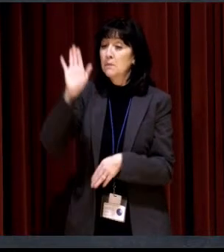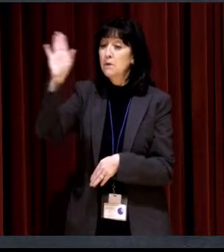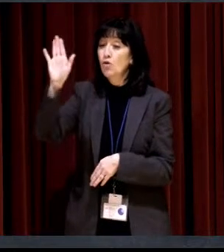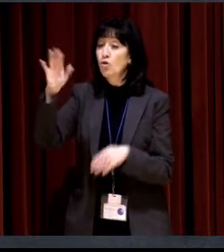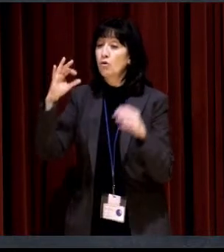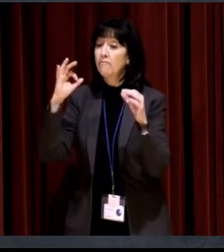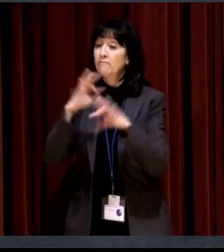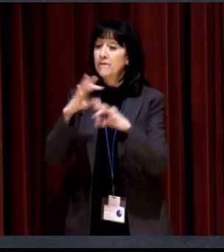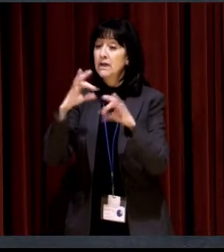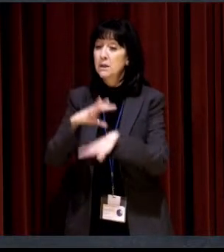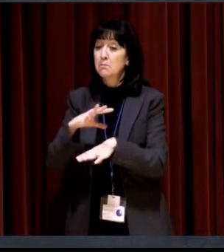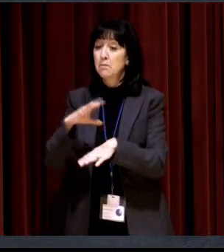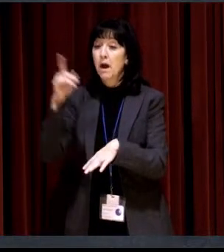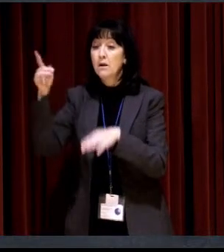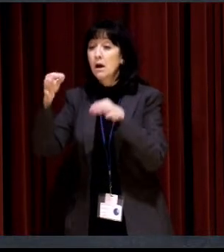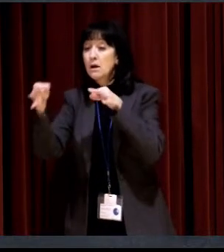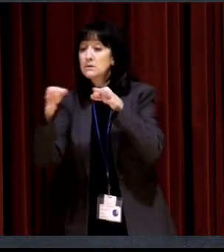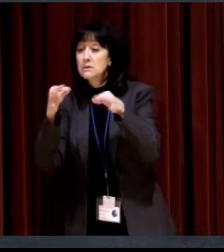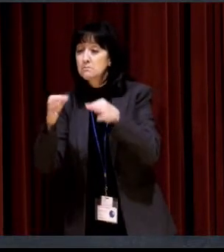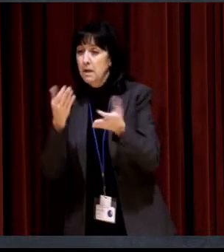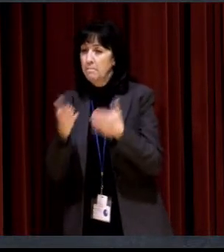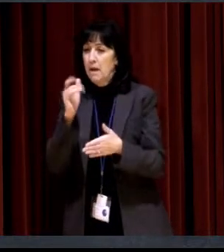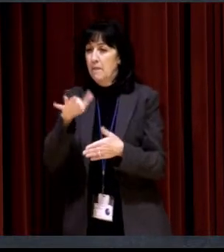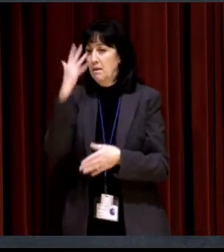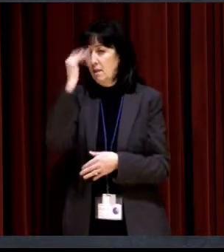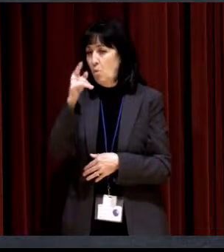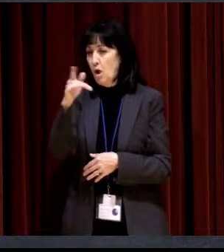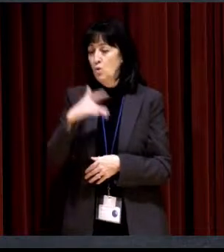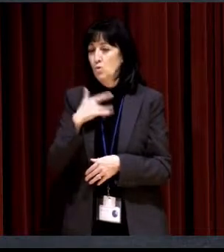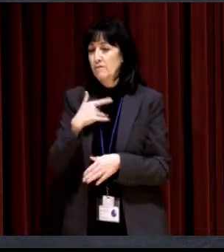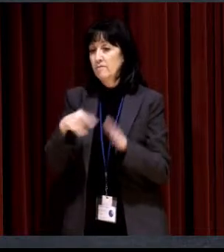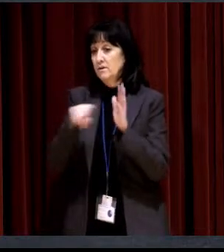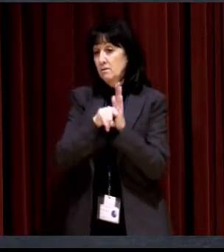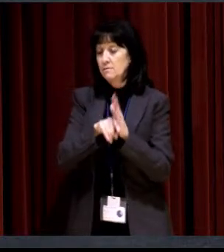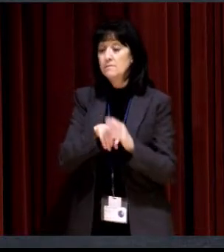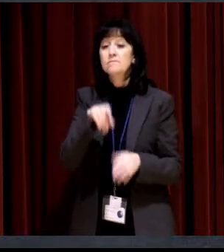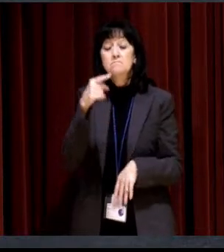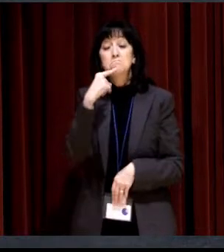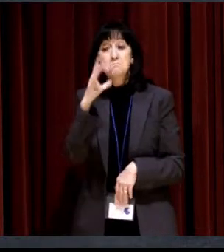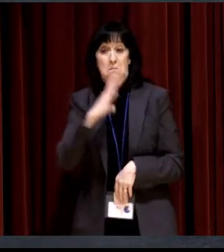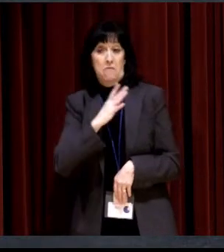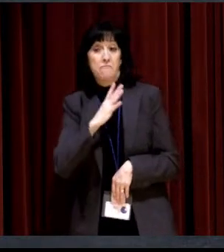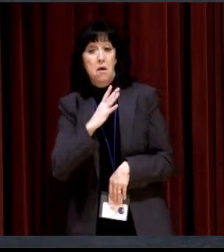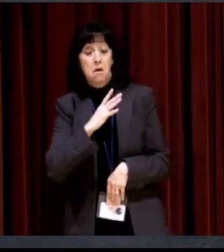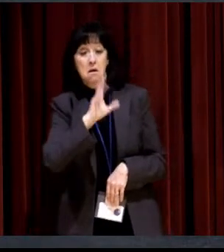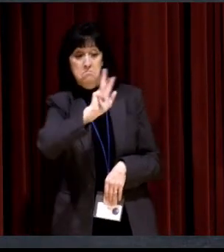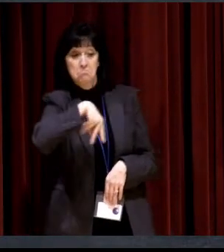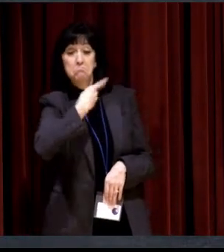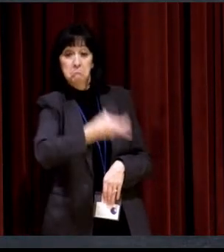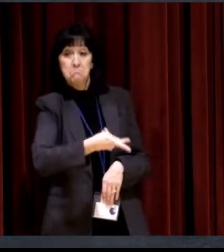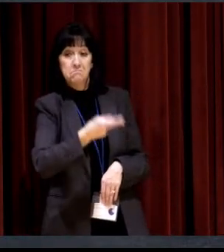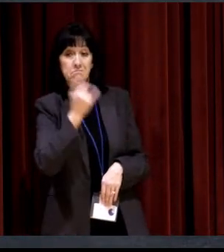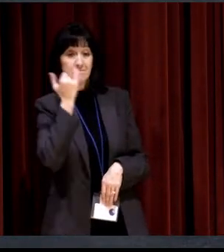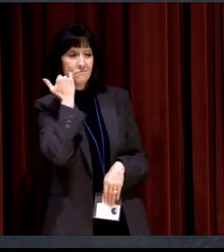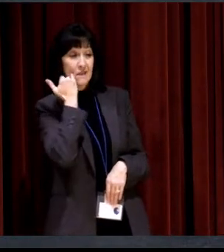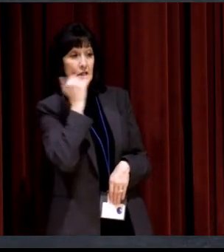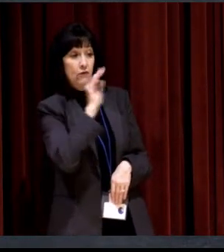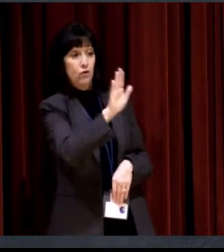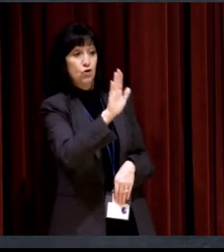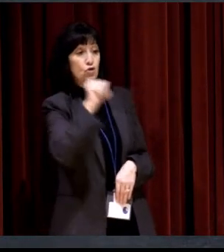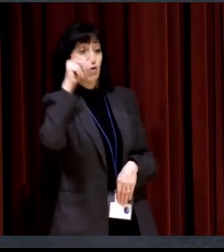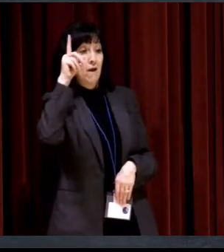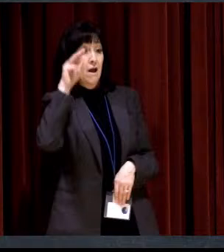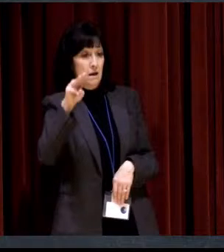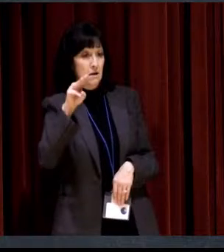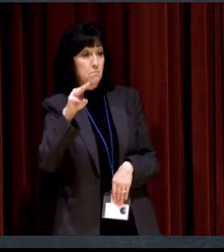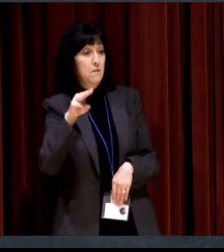makes a difference to all of that, right? So when you get an observation from your administrator, that doesn't suffice? I'm not saying that